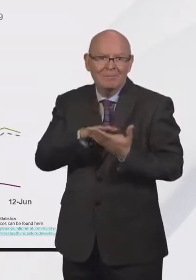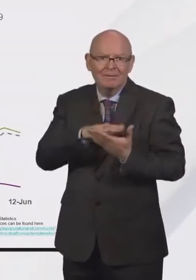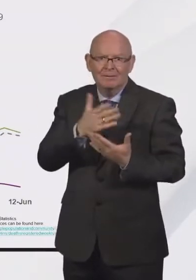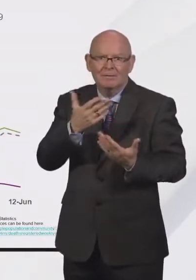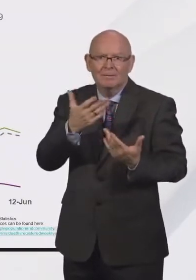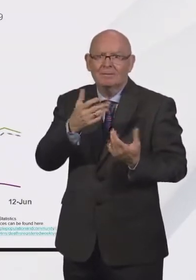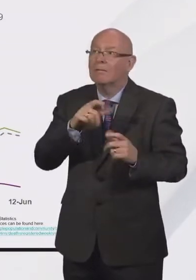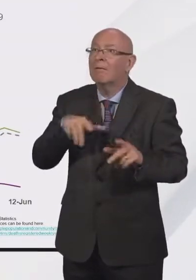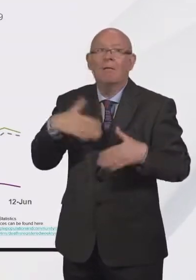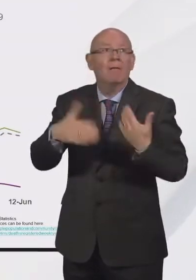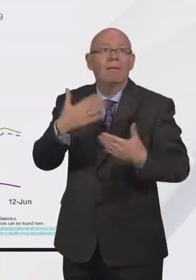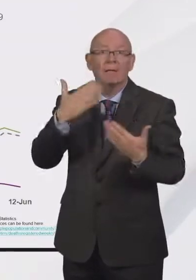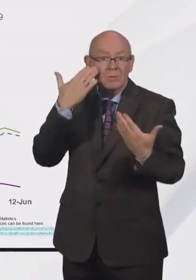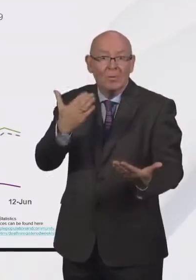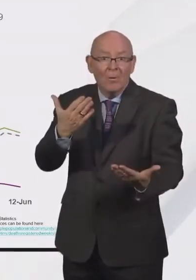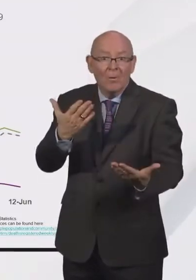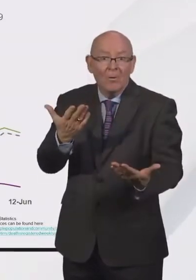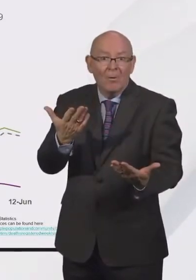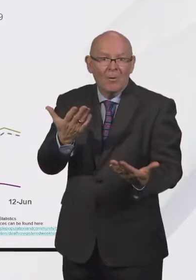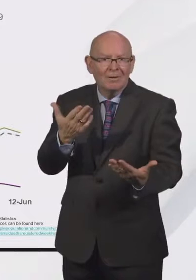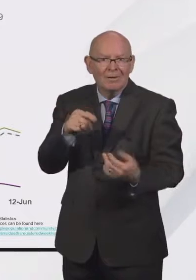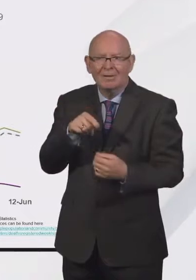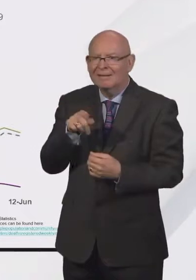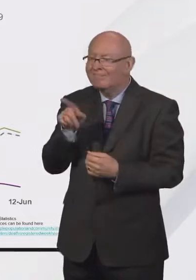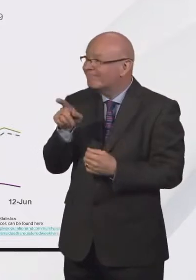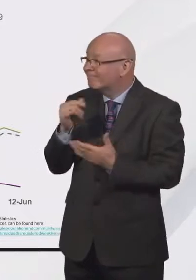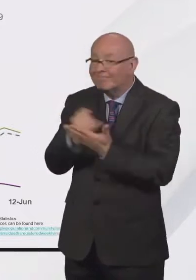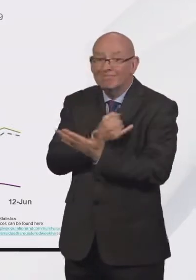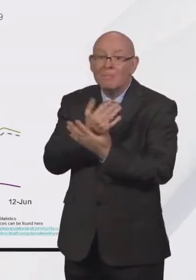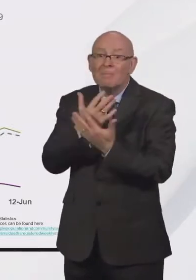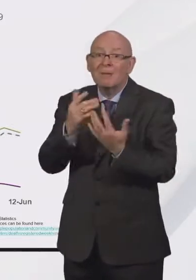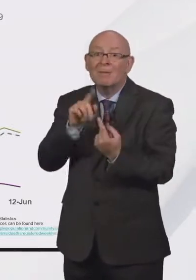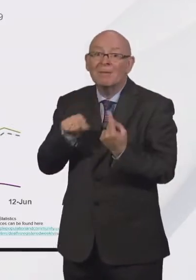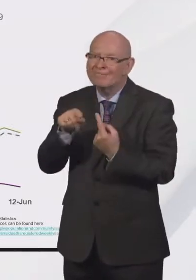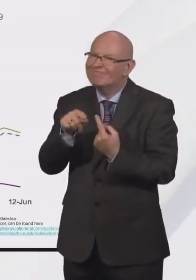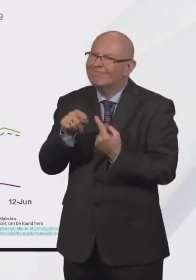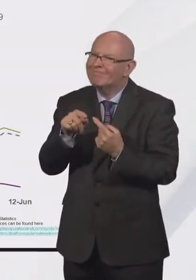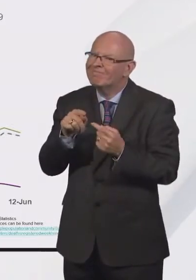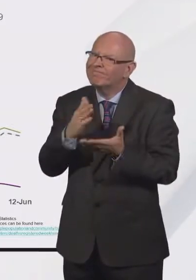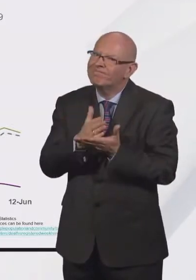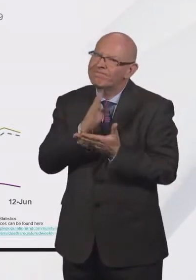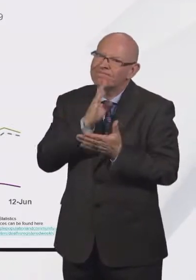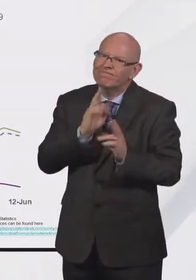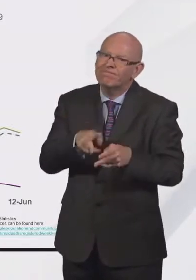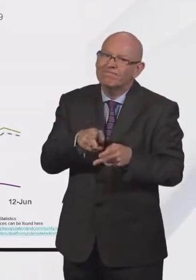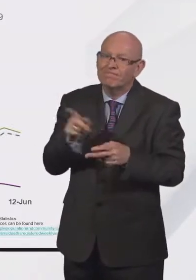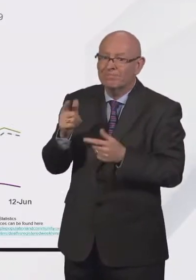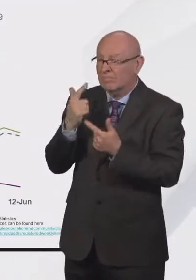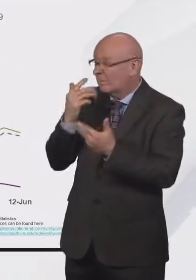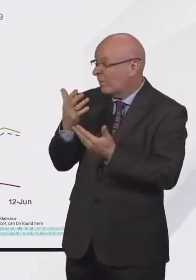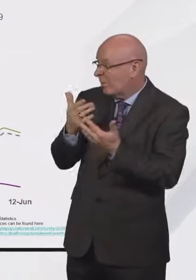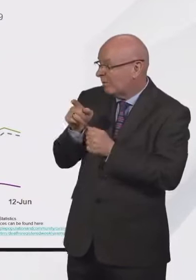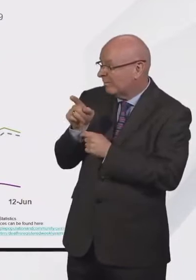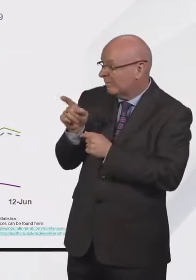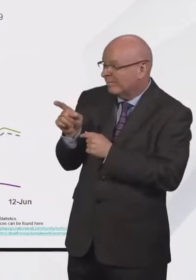past 5 years. So in the top curve, the green curve, you see the deaths for this year with the peak, which